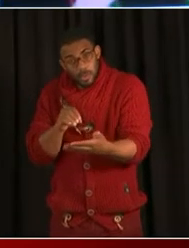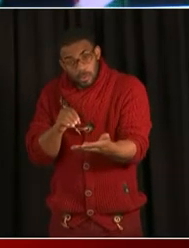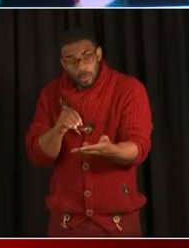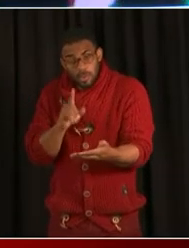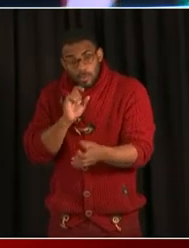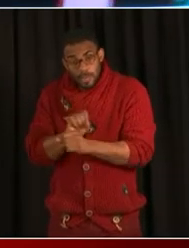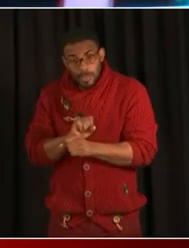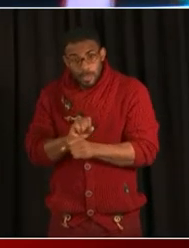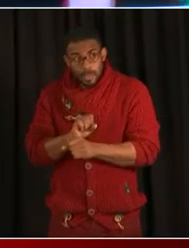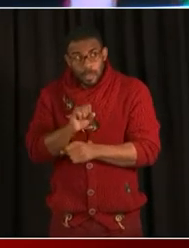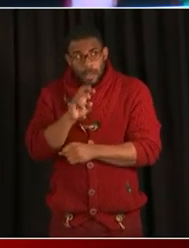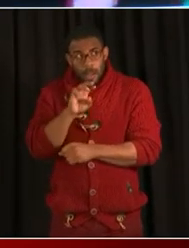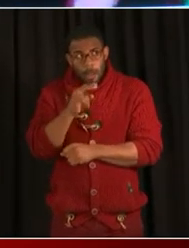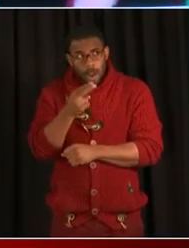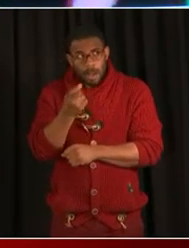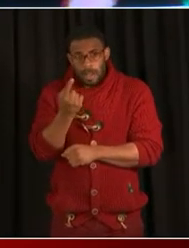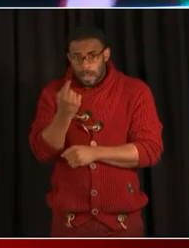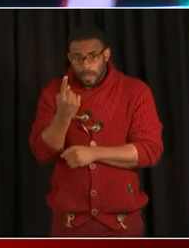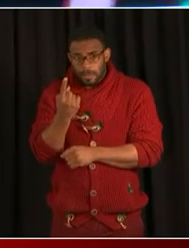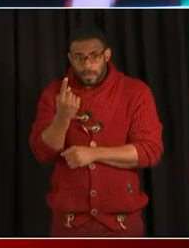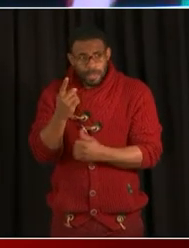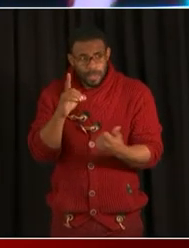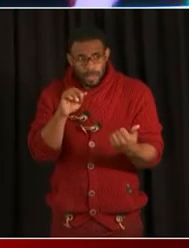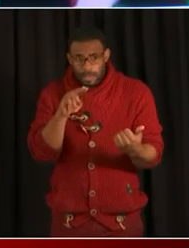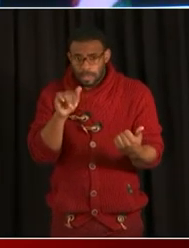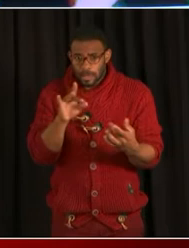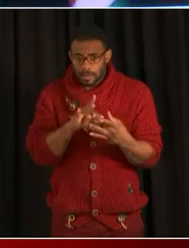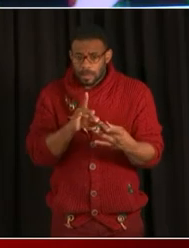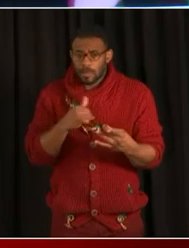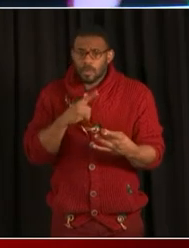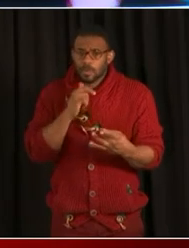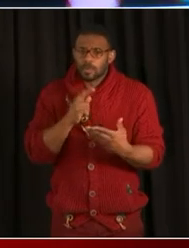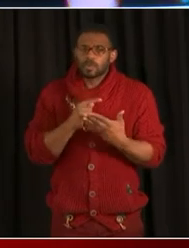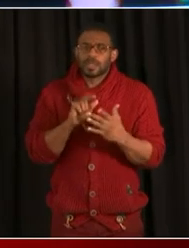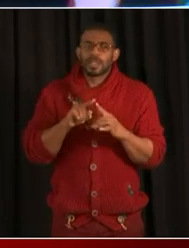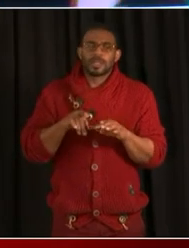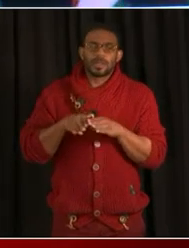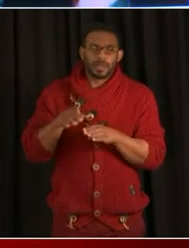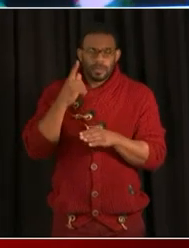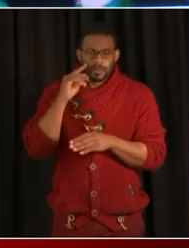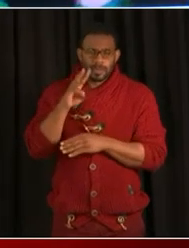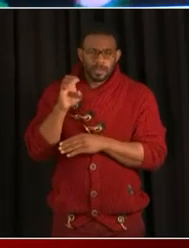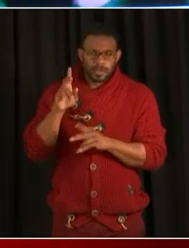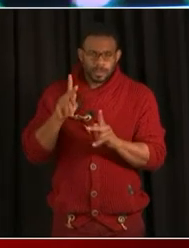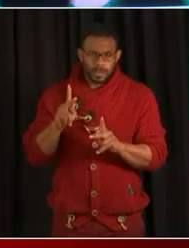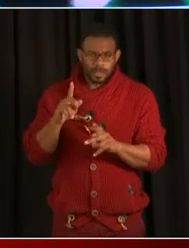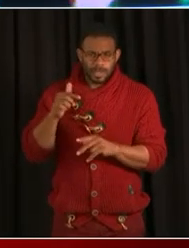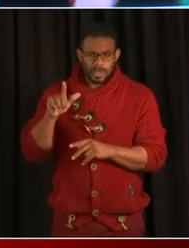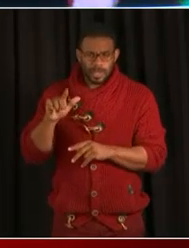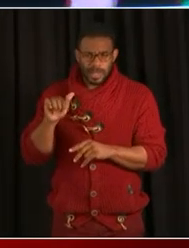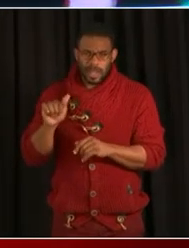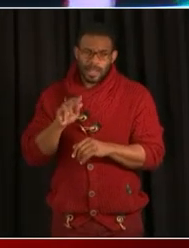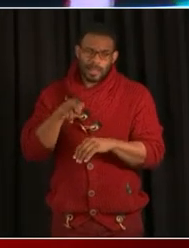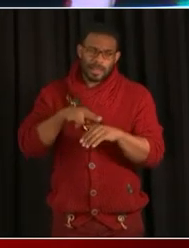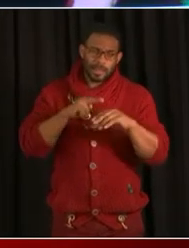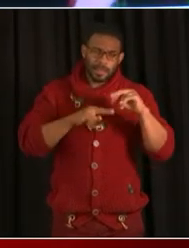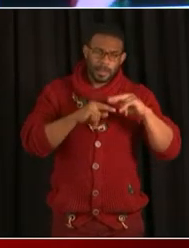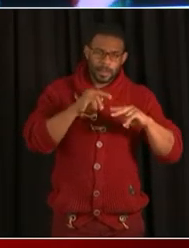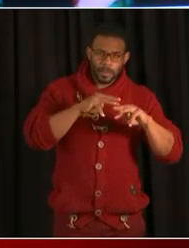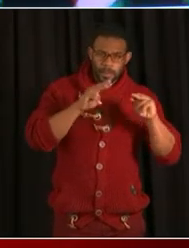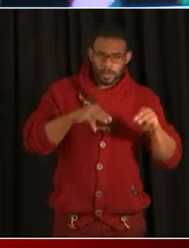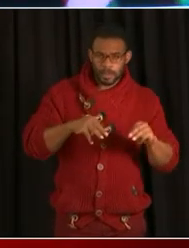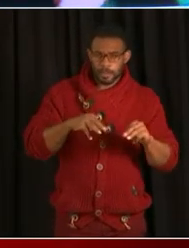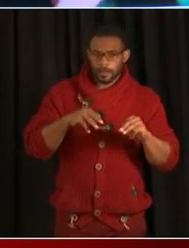So literally March 11th, as Donna was mentioning, we were 3 days away from the 600-person gala at the National Building